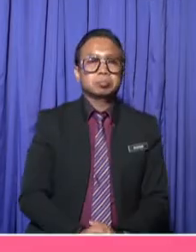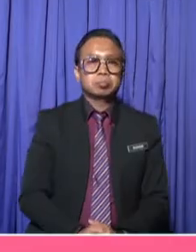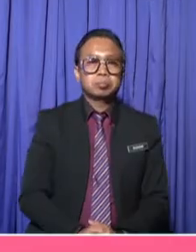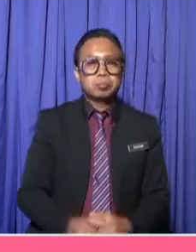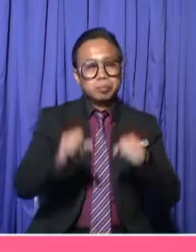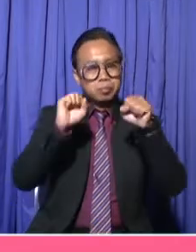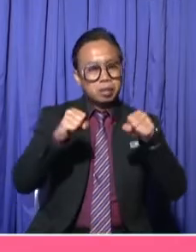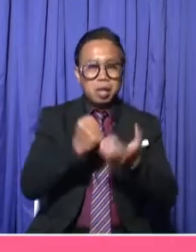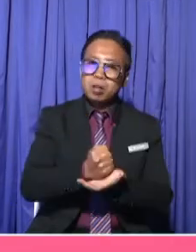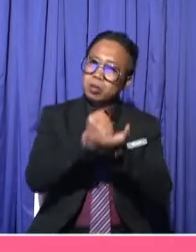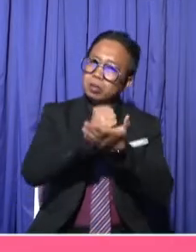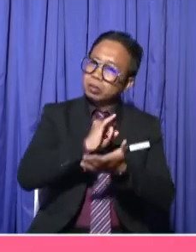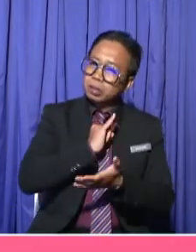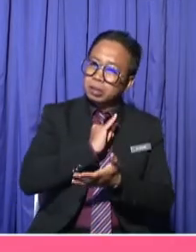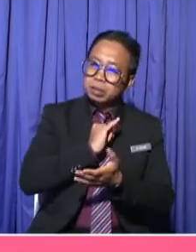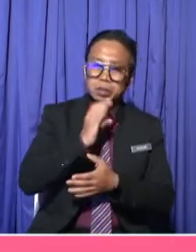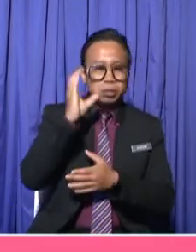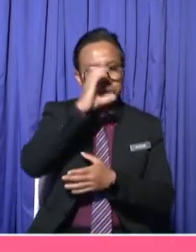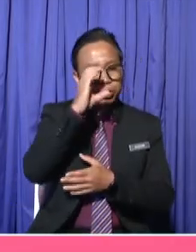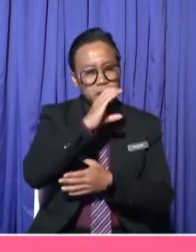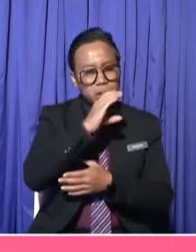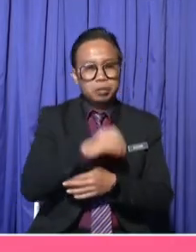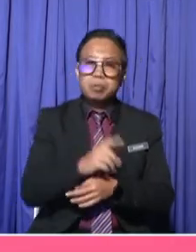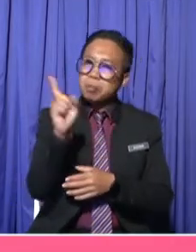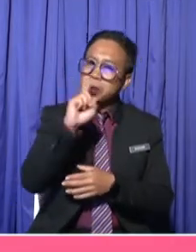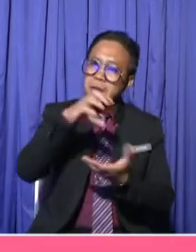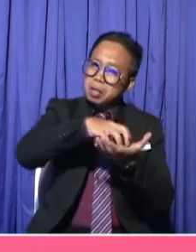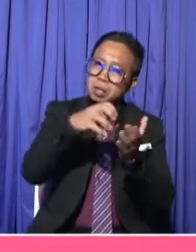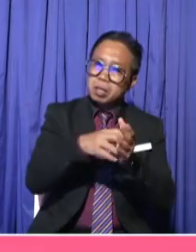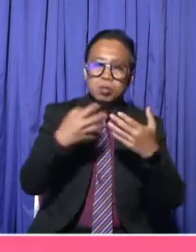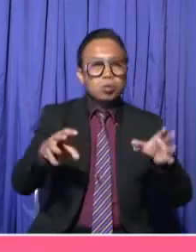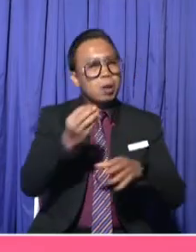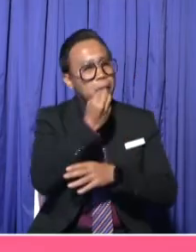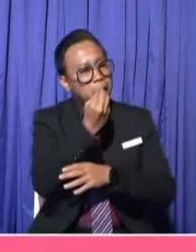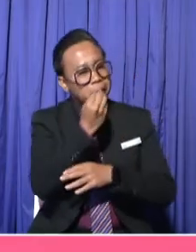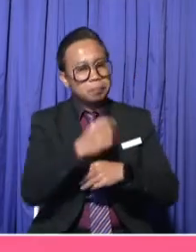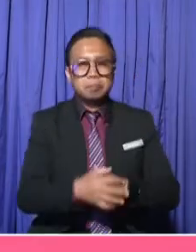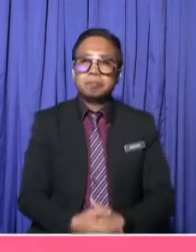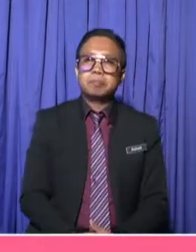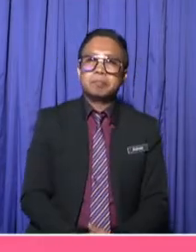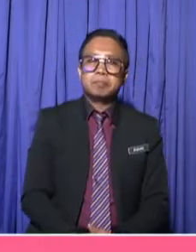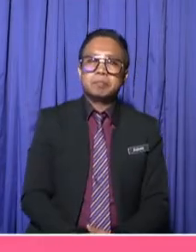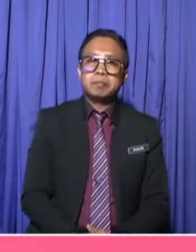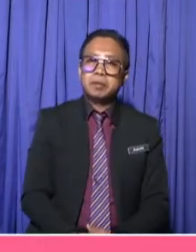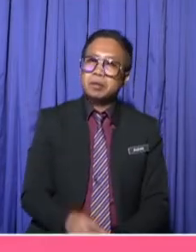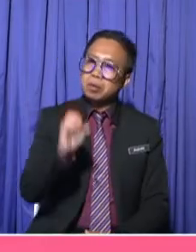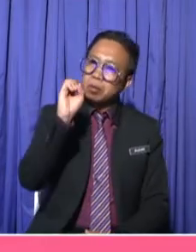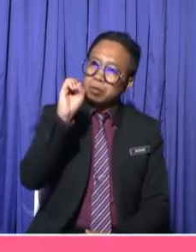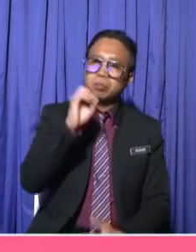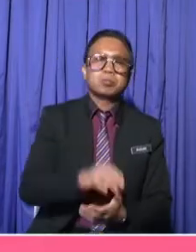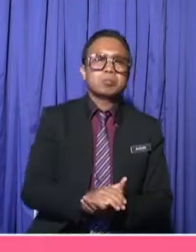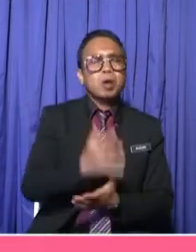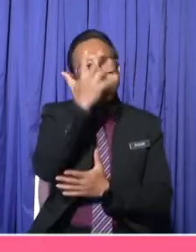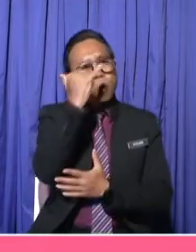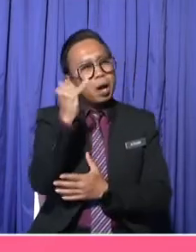Can you help me to find out which cake was eaten by Zulfa? Oh, why